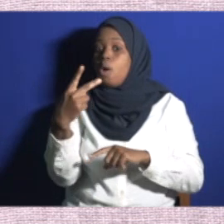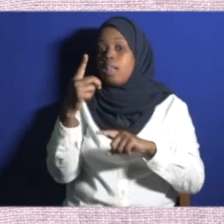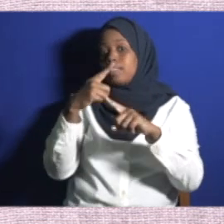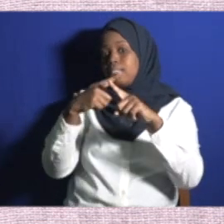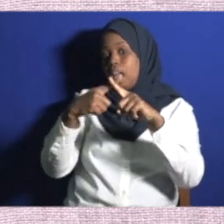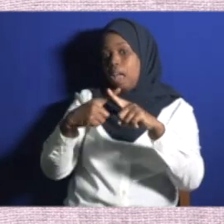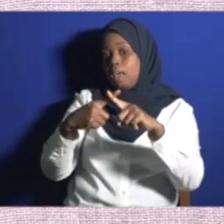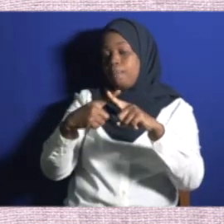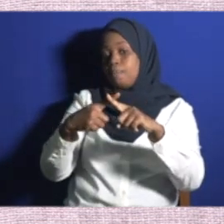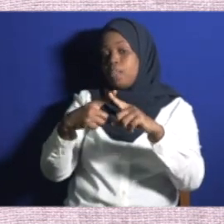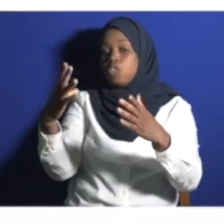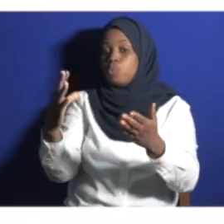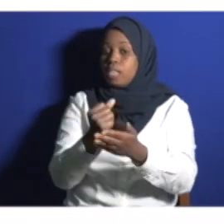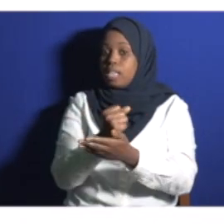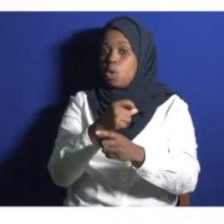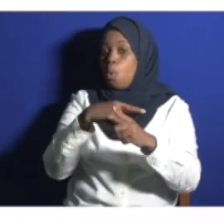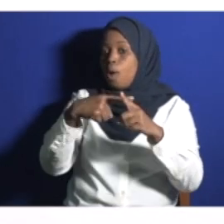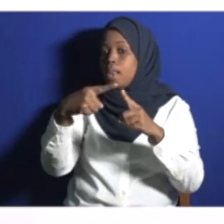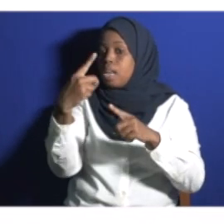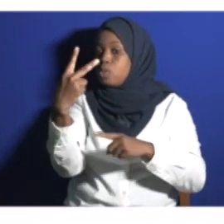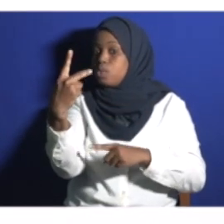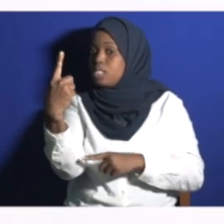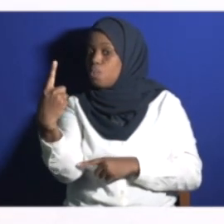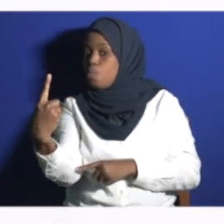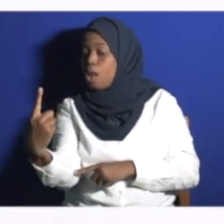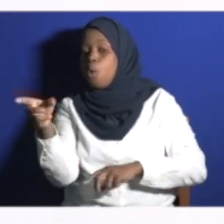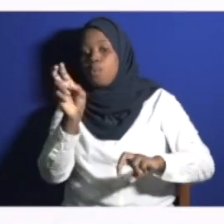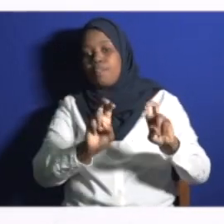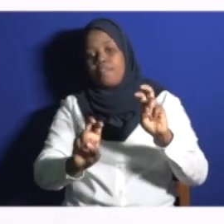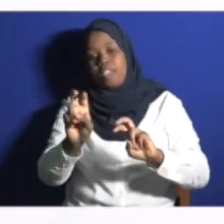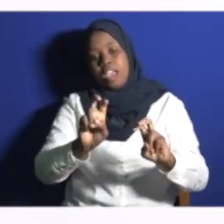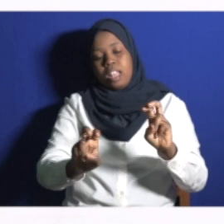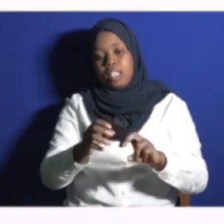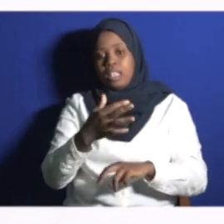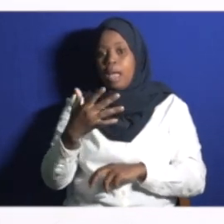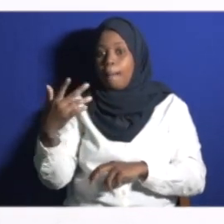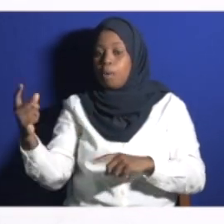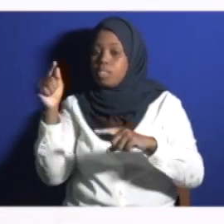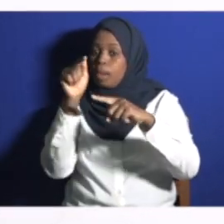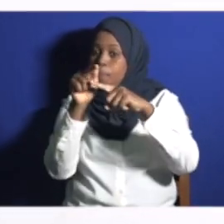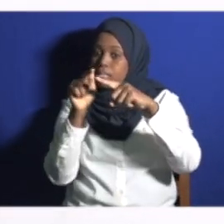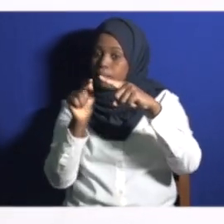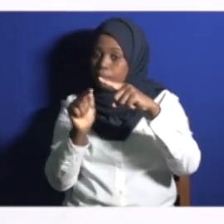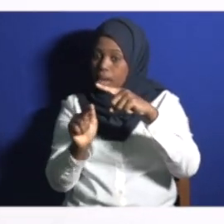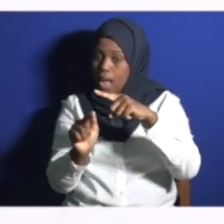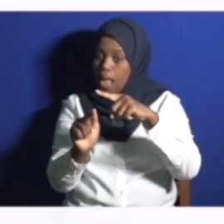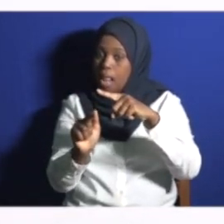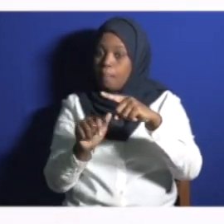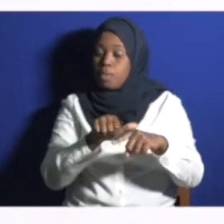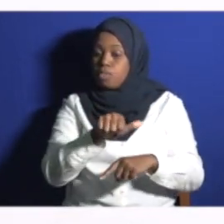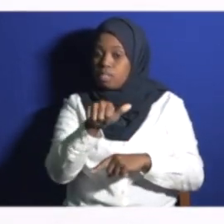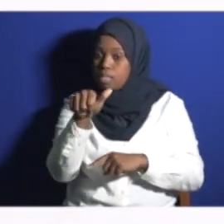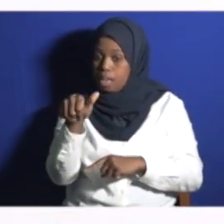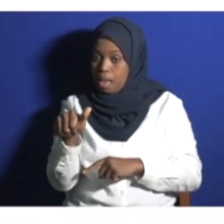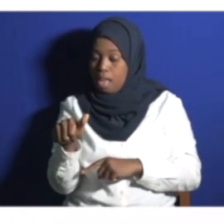121. We find the number which can be multiplied by itself 2 times to